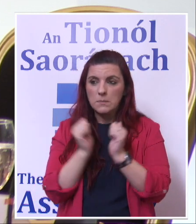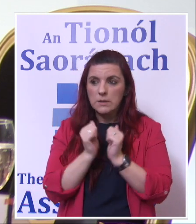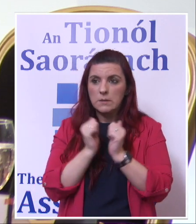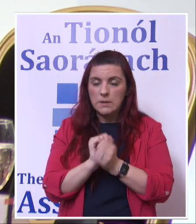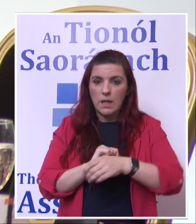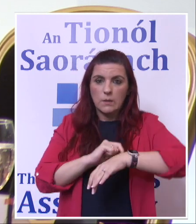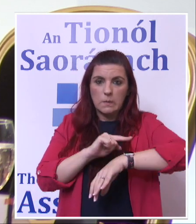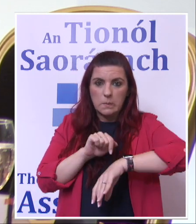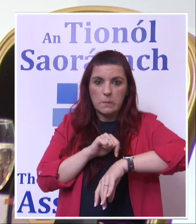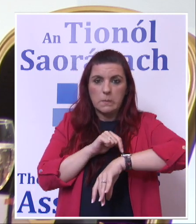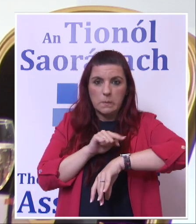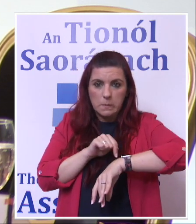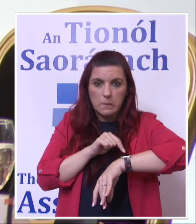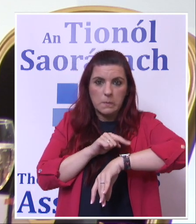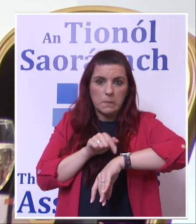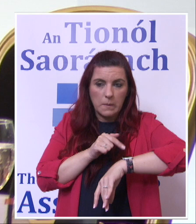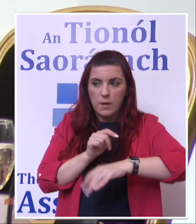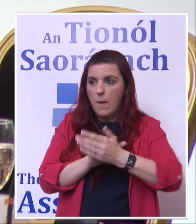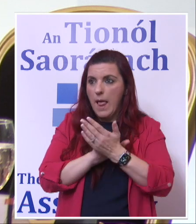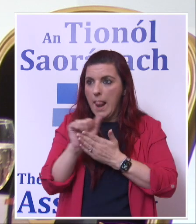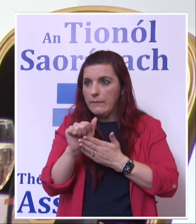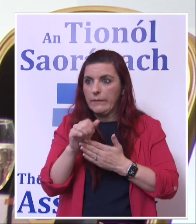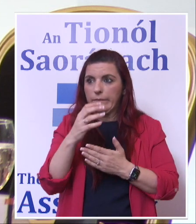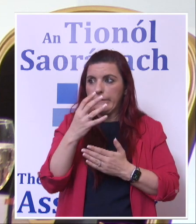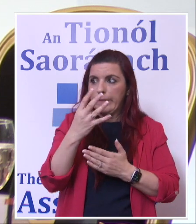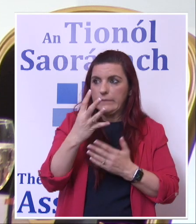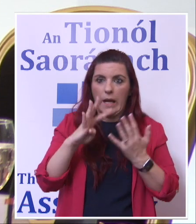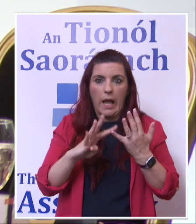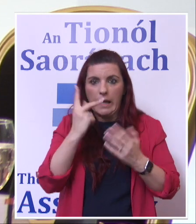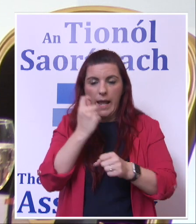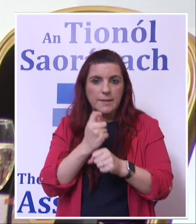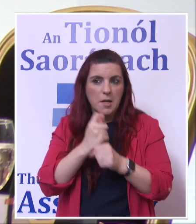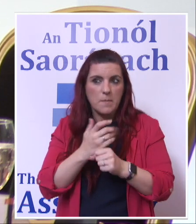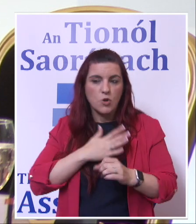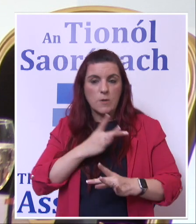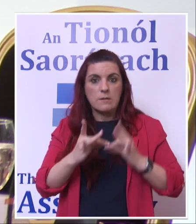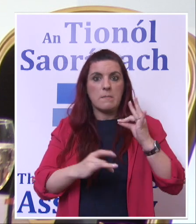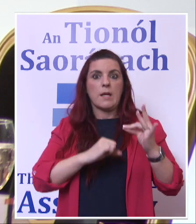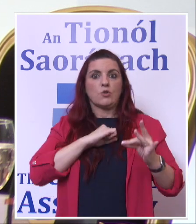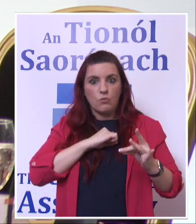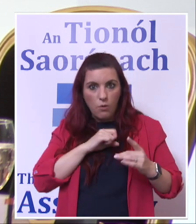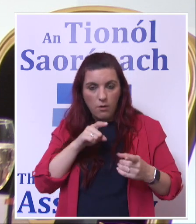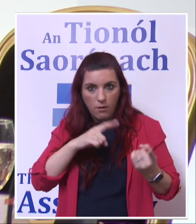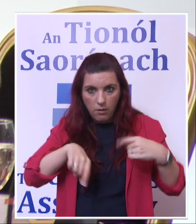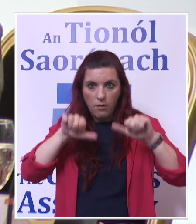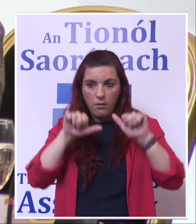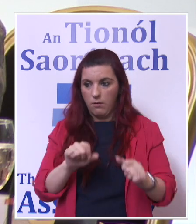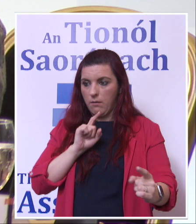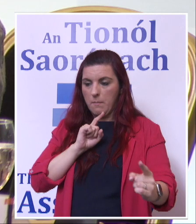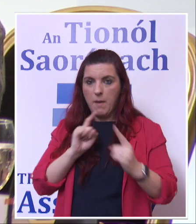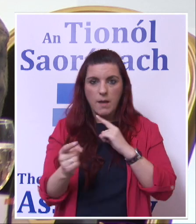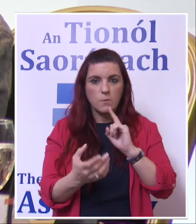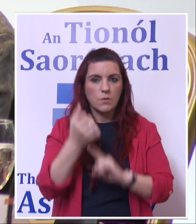on until 11:58 or 59, just to make sure that they made that deadline. Because the